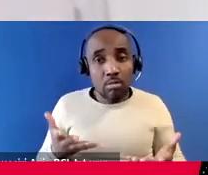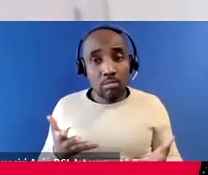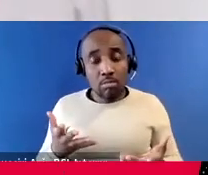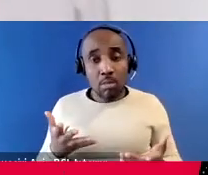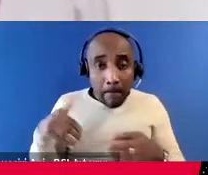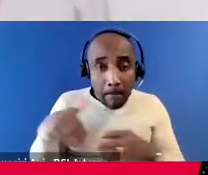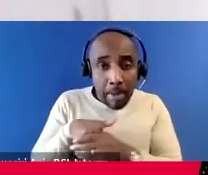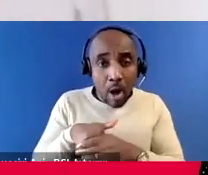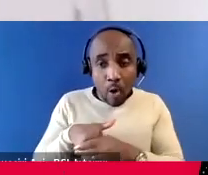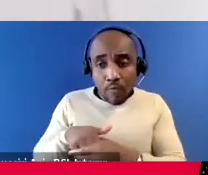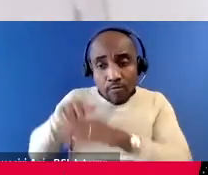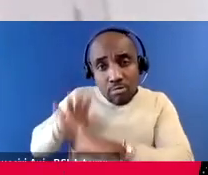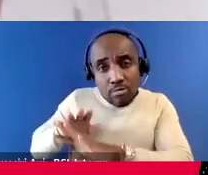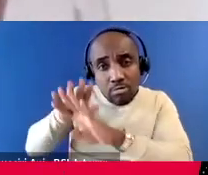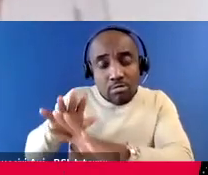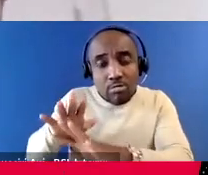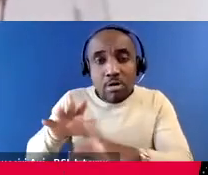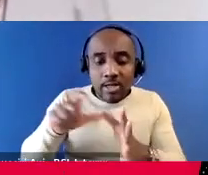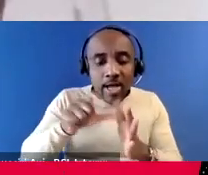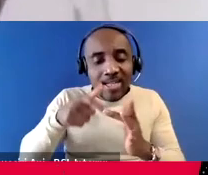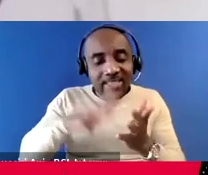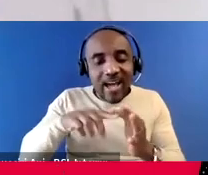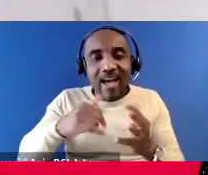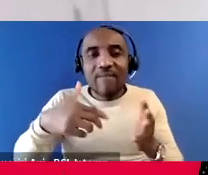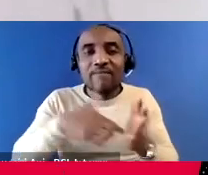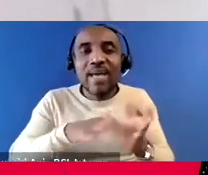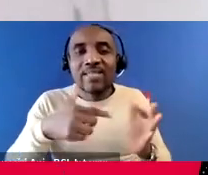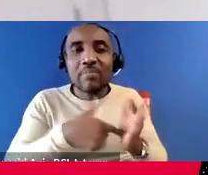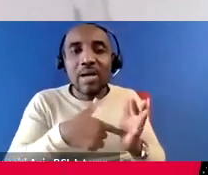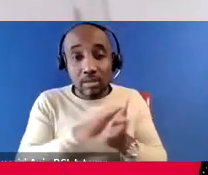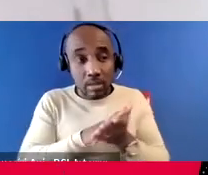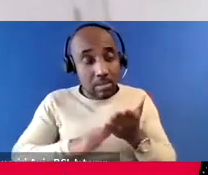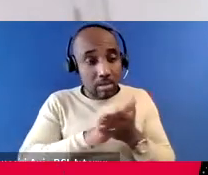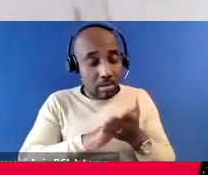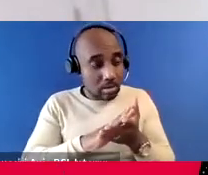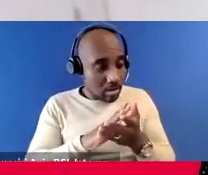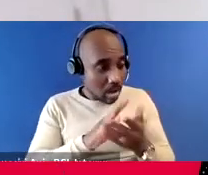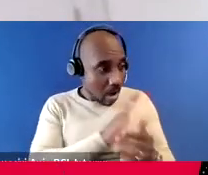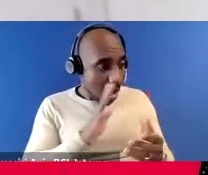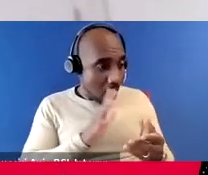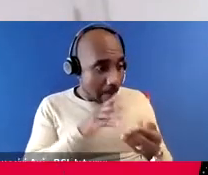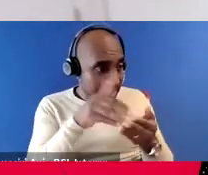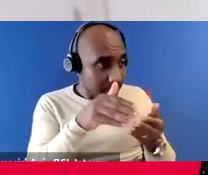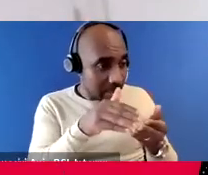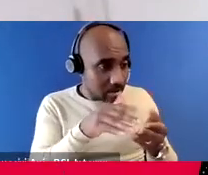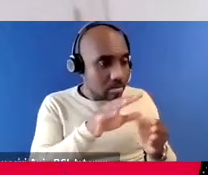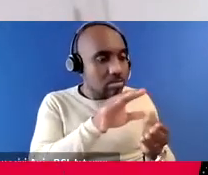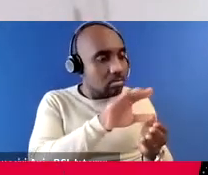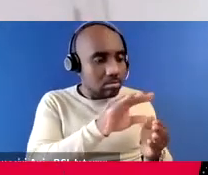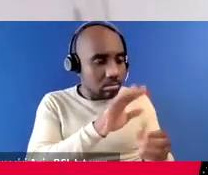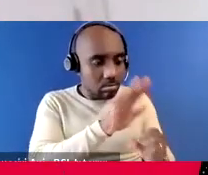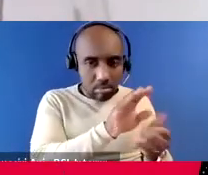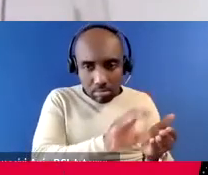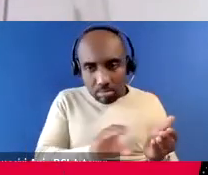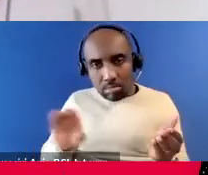So I'm an academic, I'm a university worker, I have a pension with